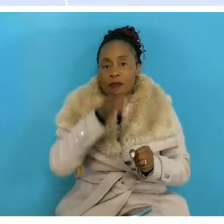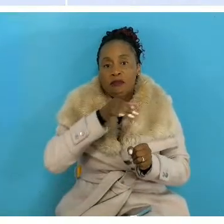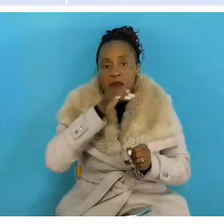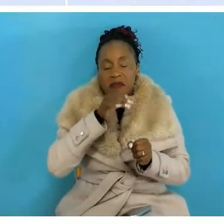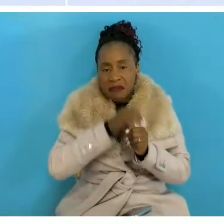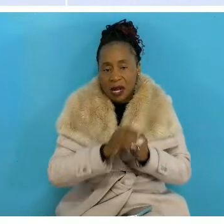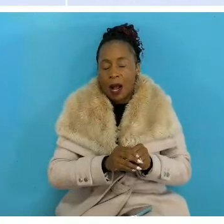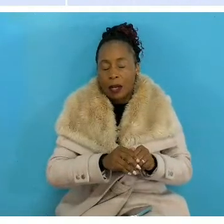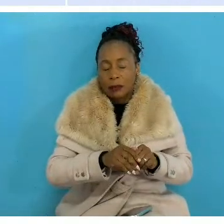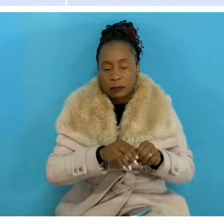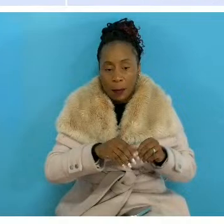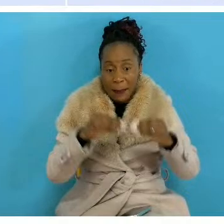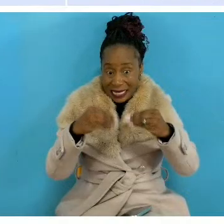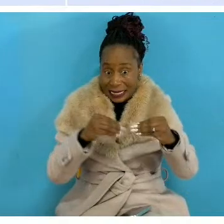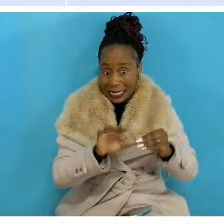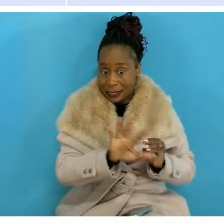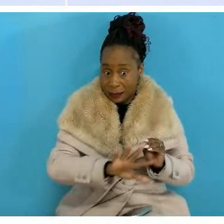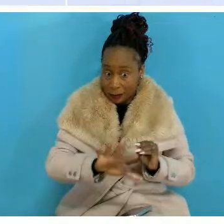And